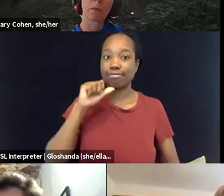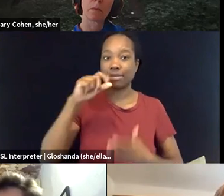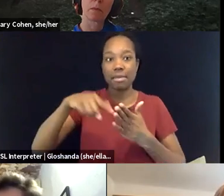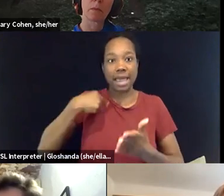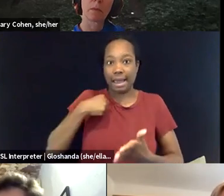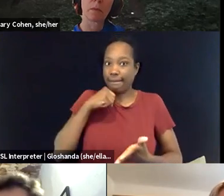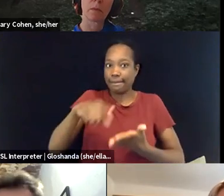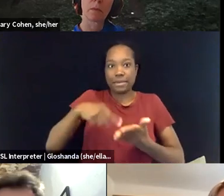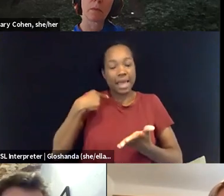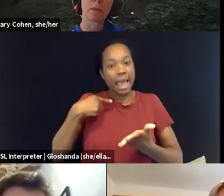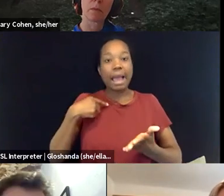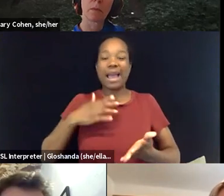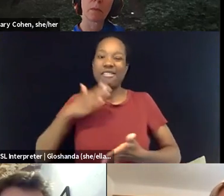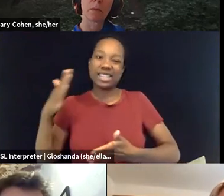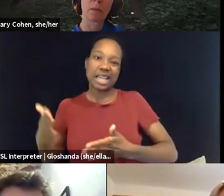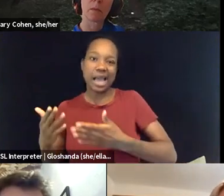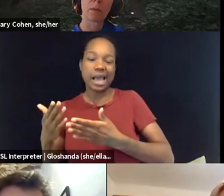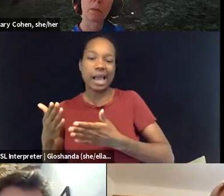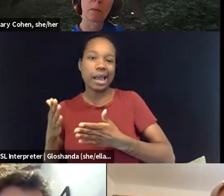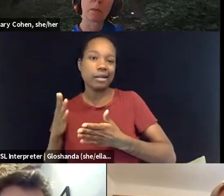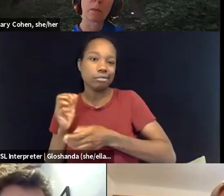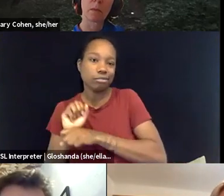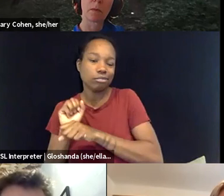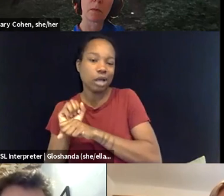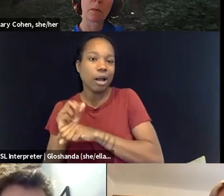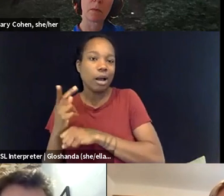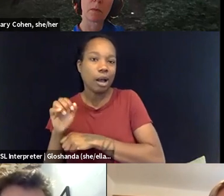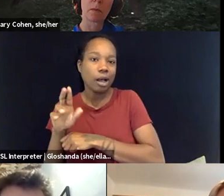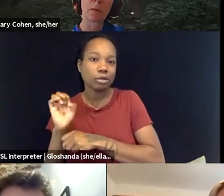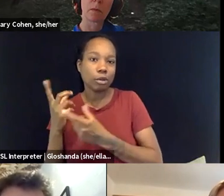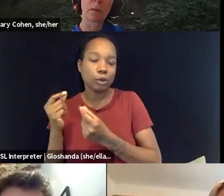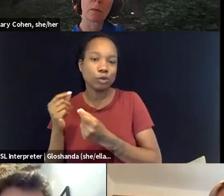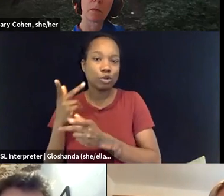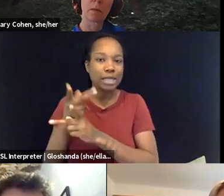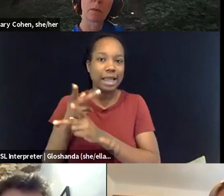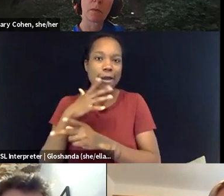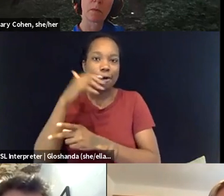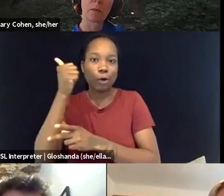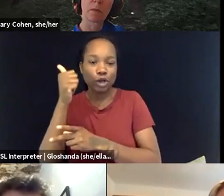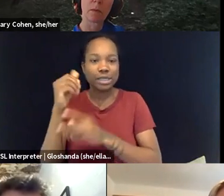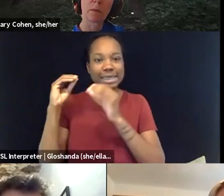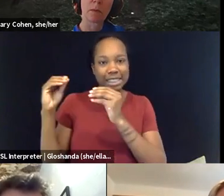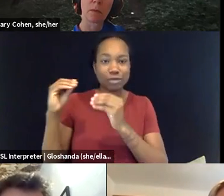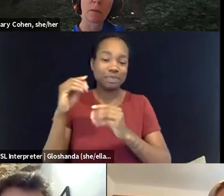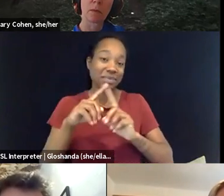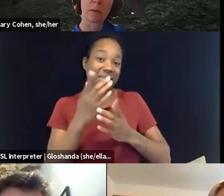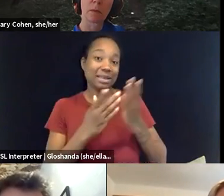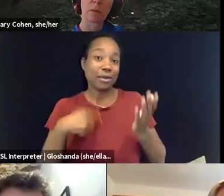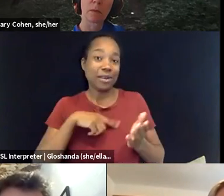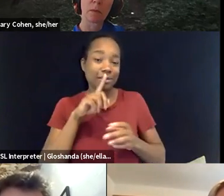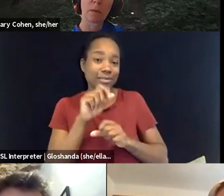care of elders and also of teaching. But some of us do. Bloodstained dollars are